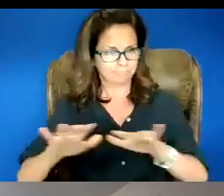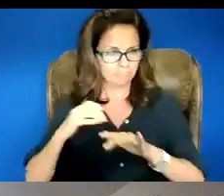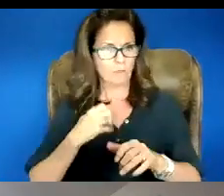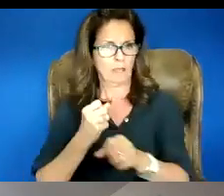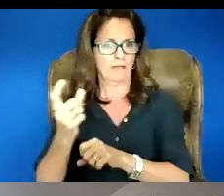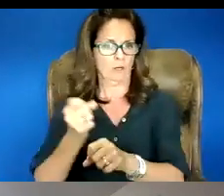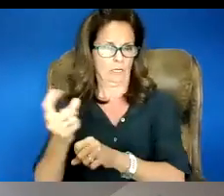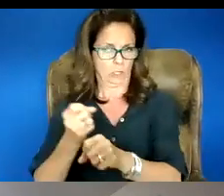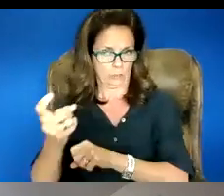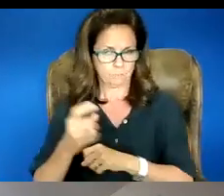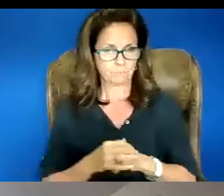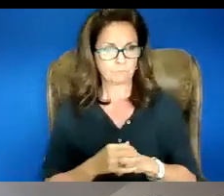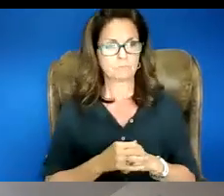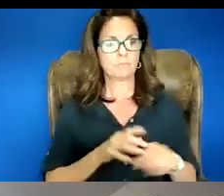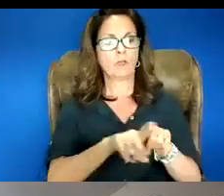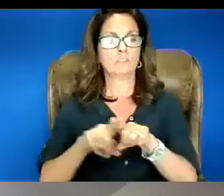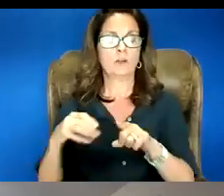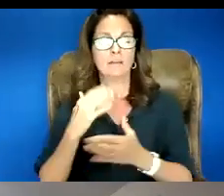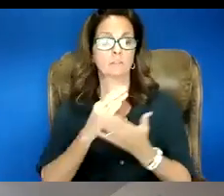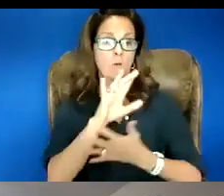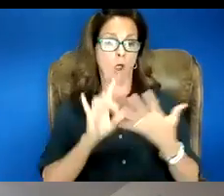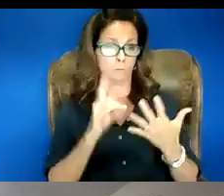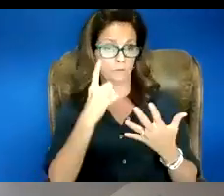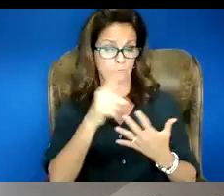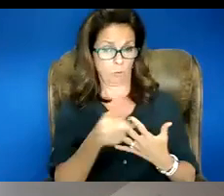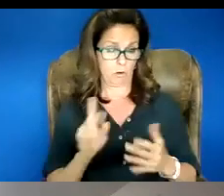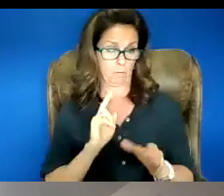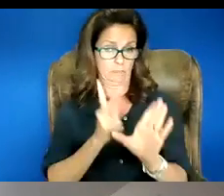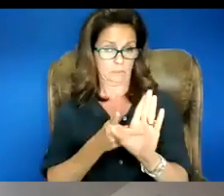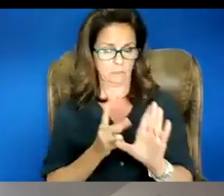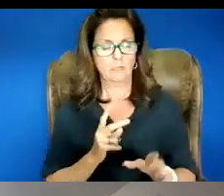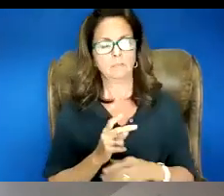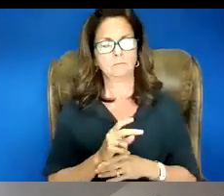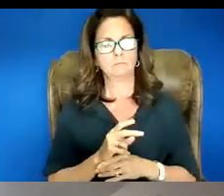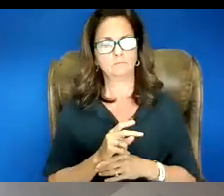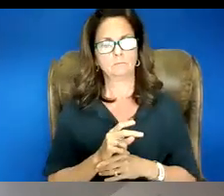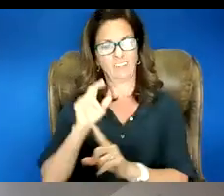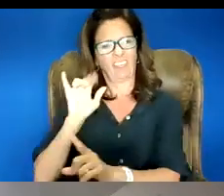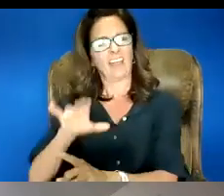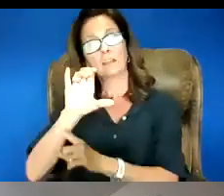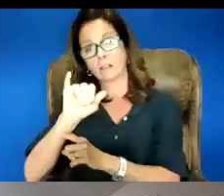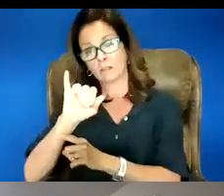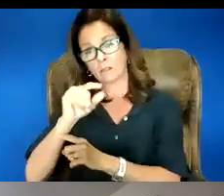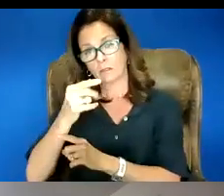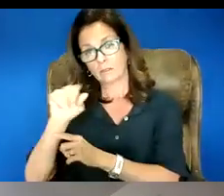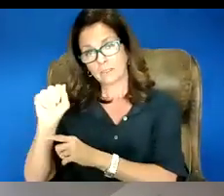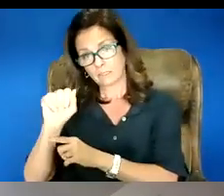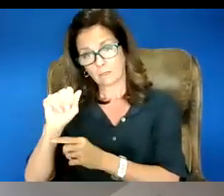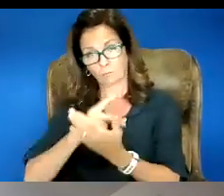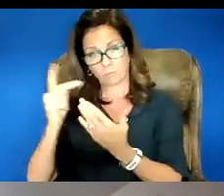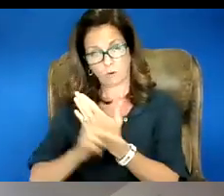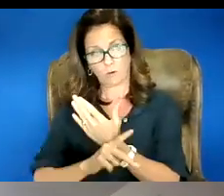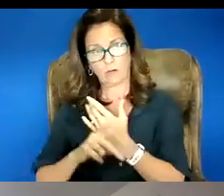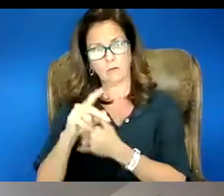to participants. Some of those are with the Cigna program. We've been offering OMADA